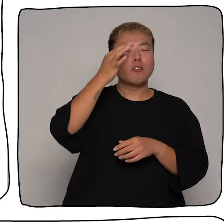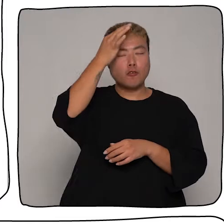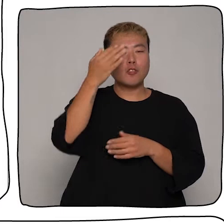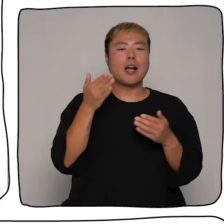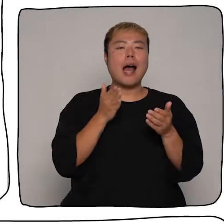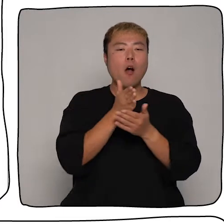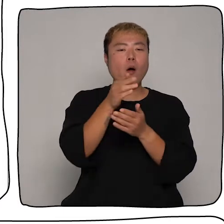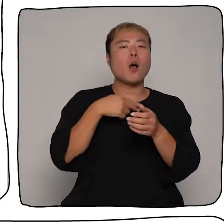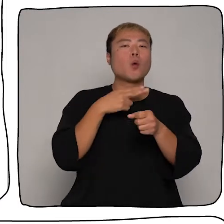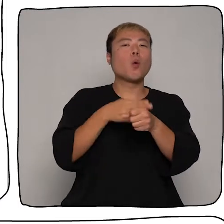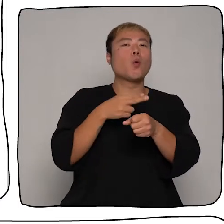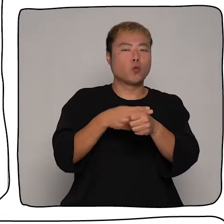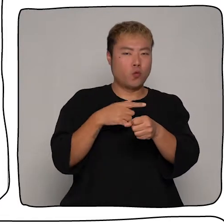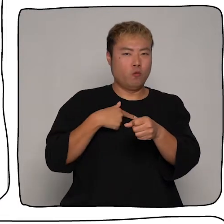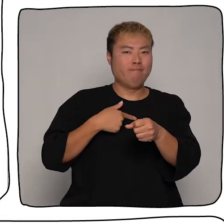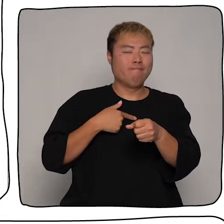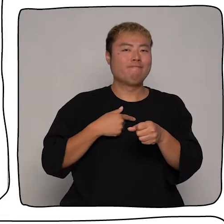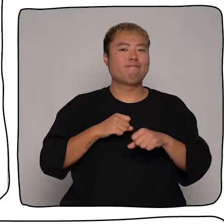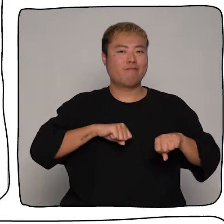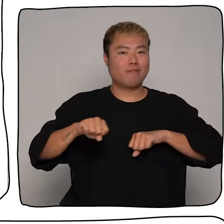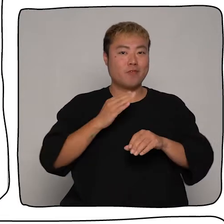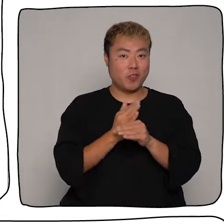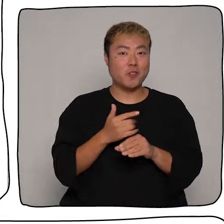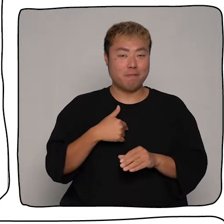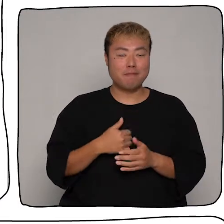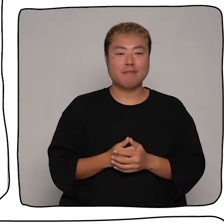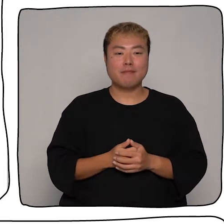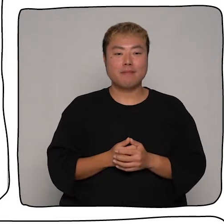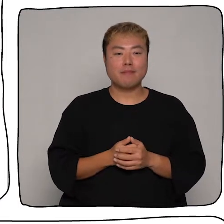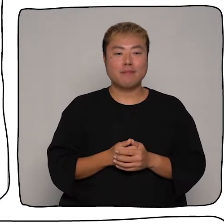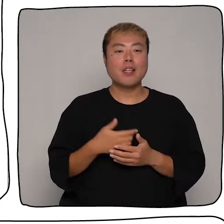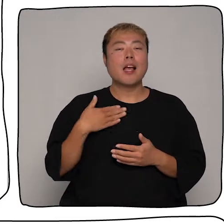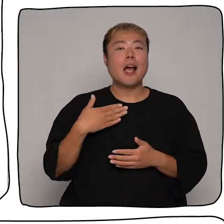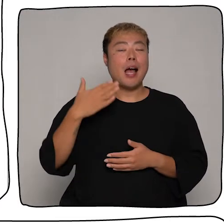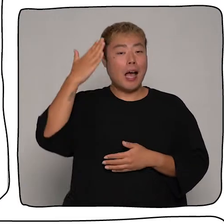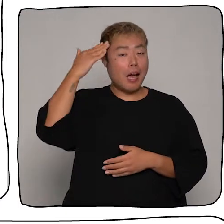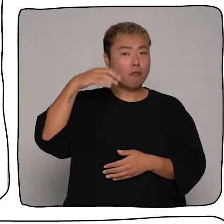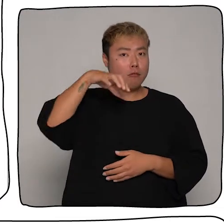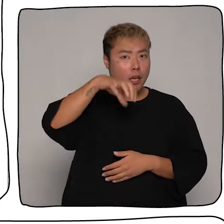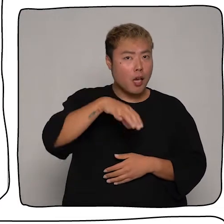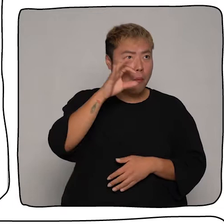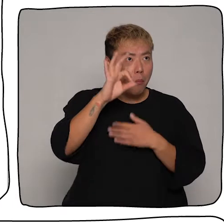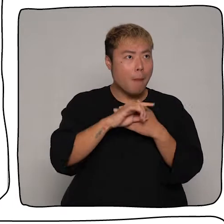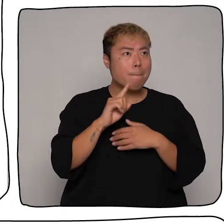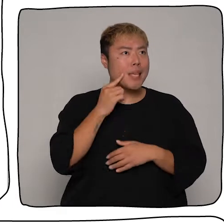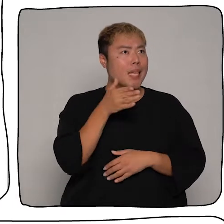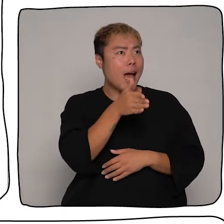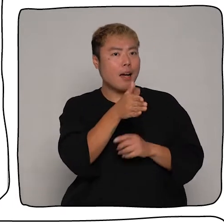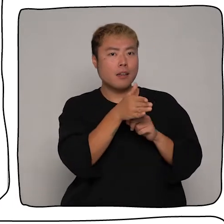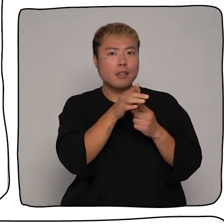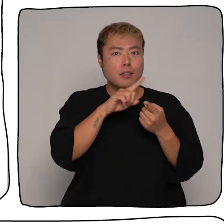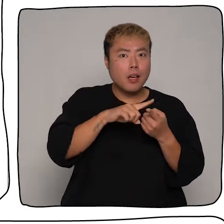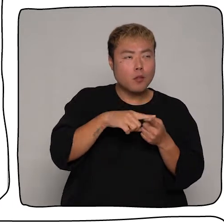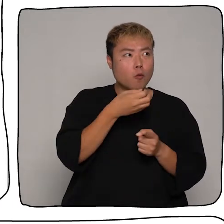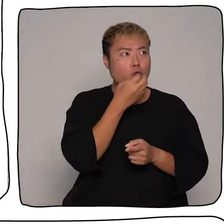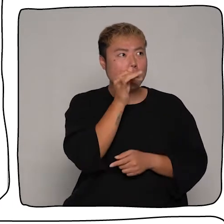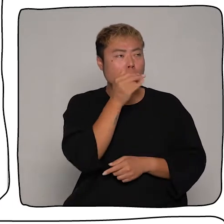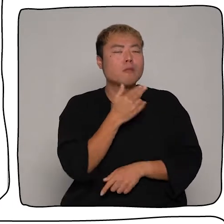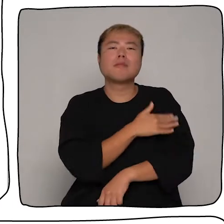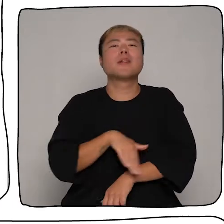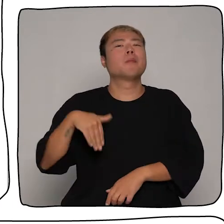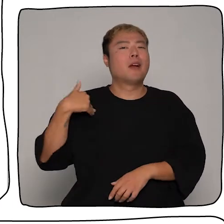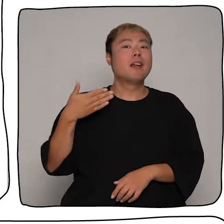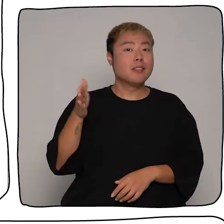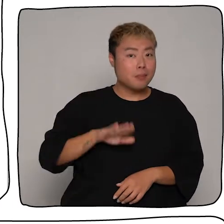Art at Tokyo Institute of Technology. I don't know if aesthetics is a major